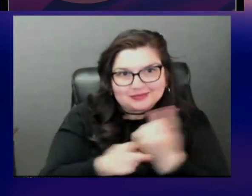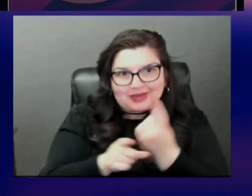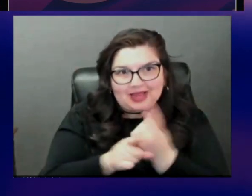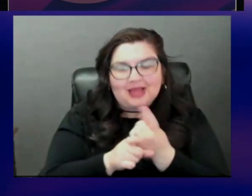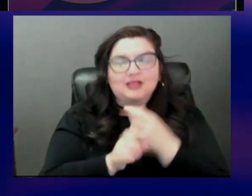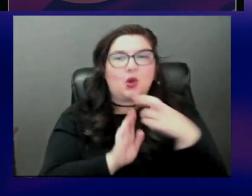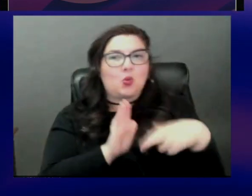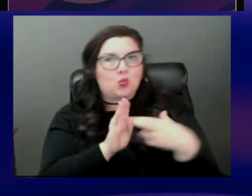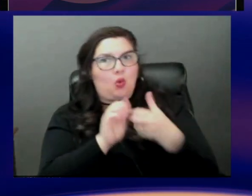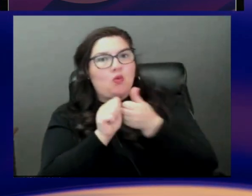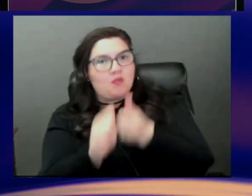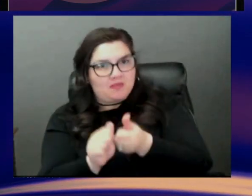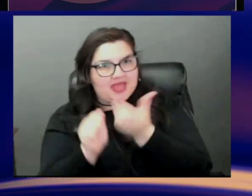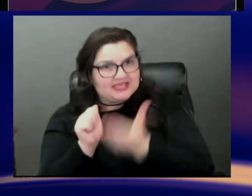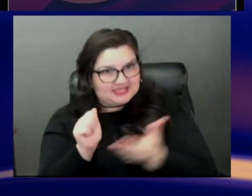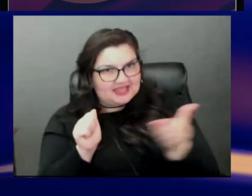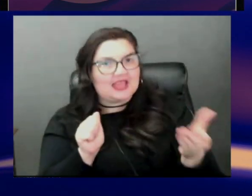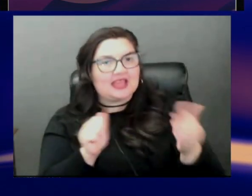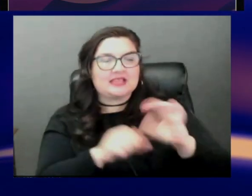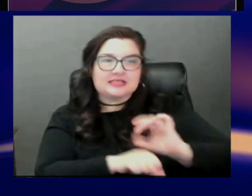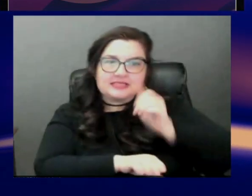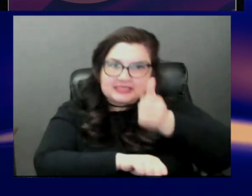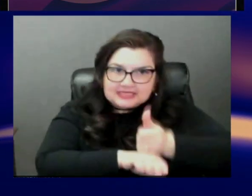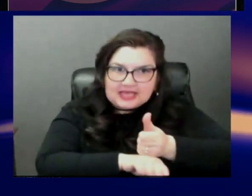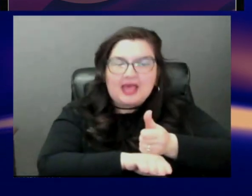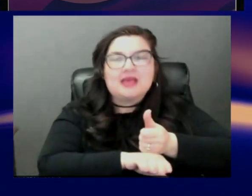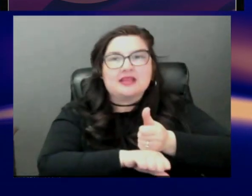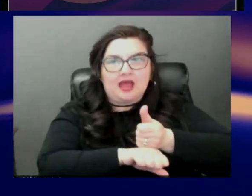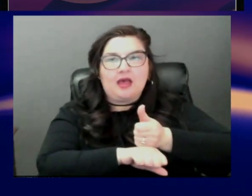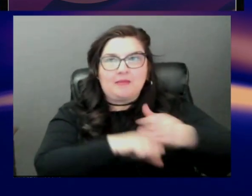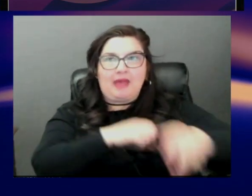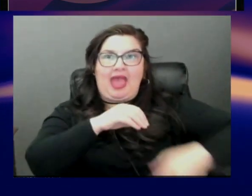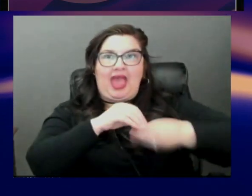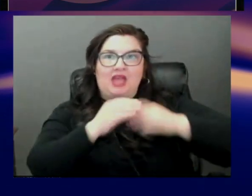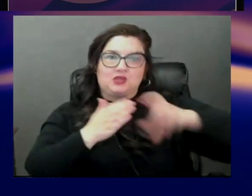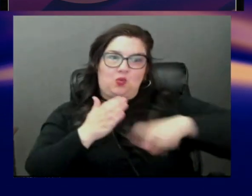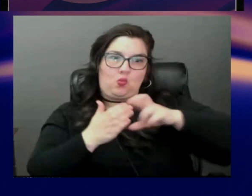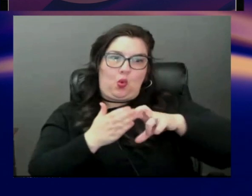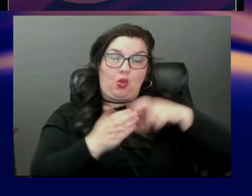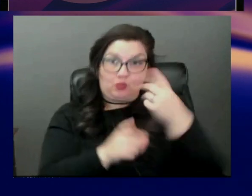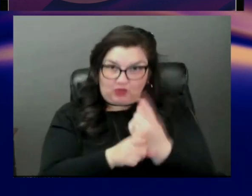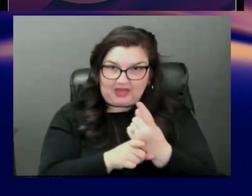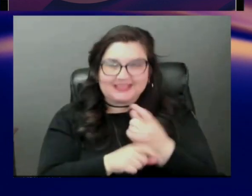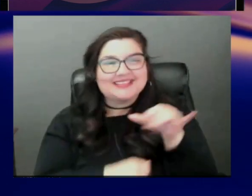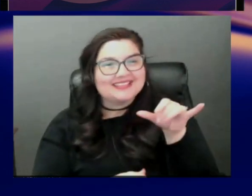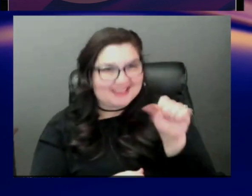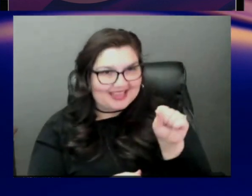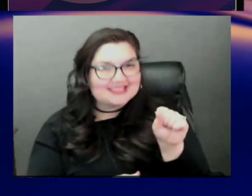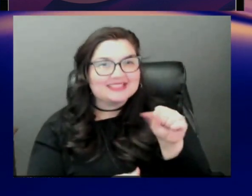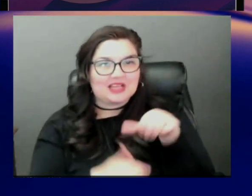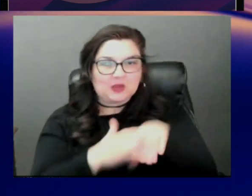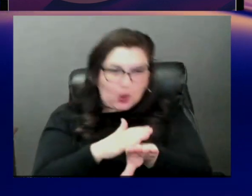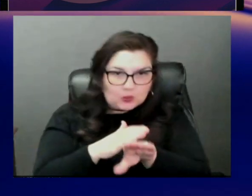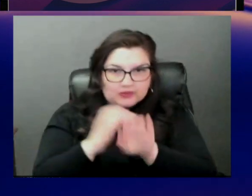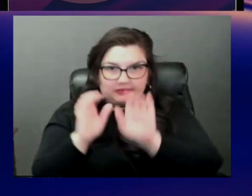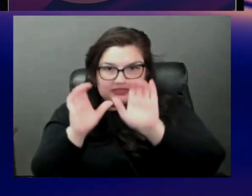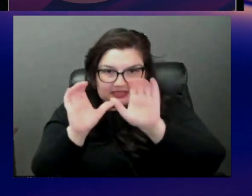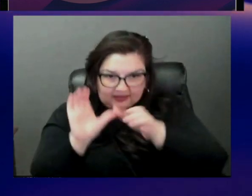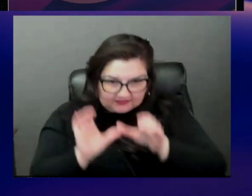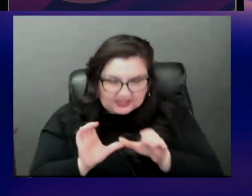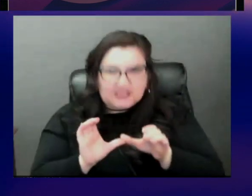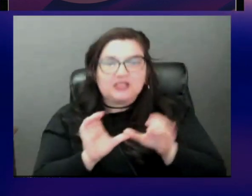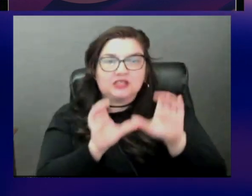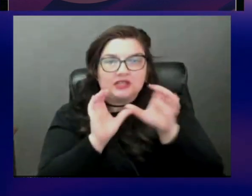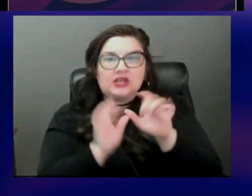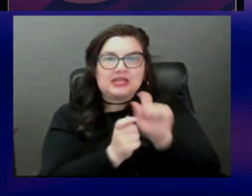things. The setup adds a role, right? Exactly, yeah. So what it'll do is it'll actually go in, configure things so that you have a